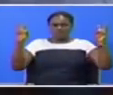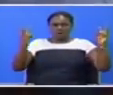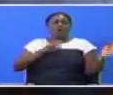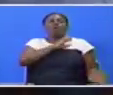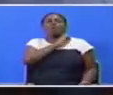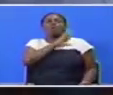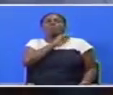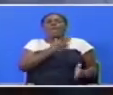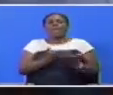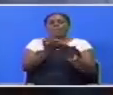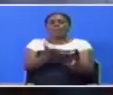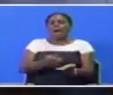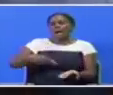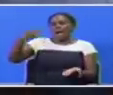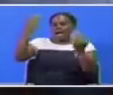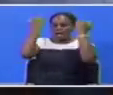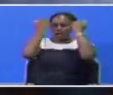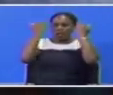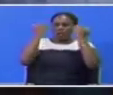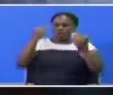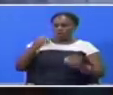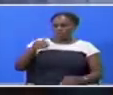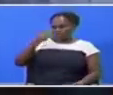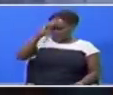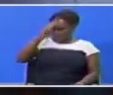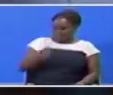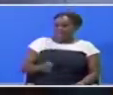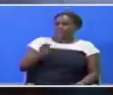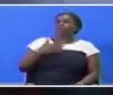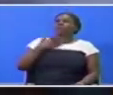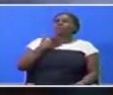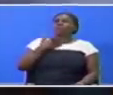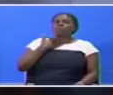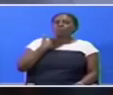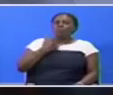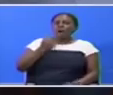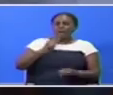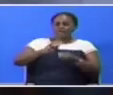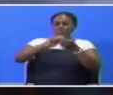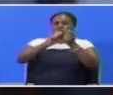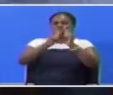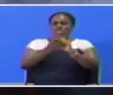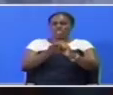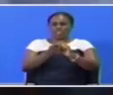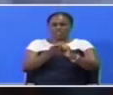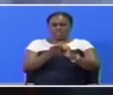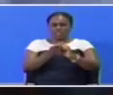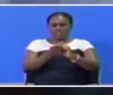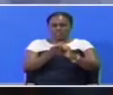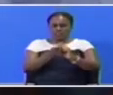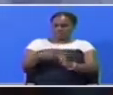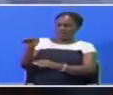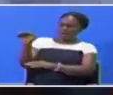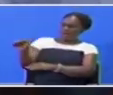wamepeleka kwa mahakama ambayo judge mkuu anatarajiwa aweke pamoja na appeals board.